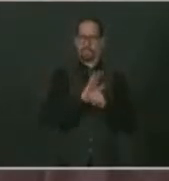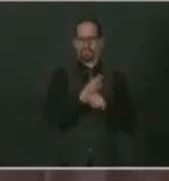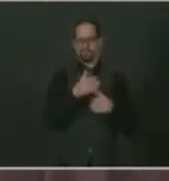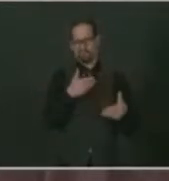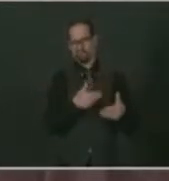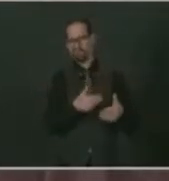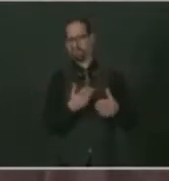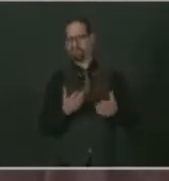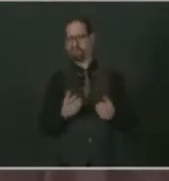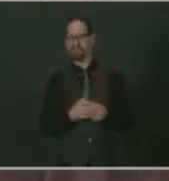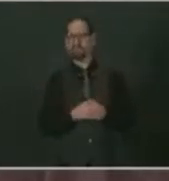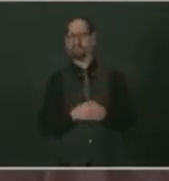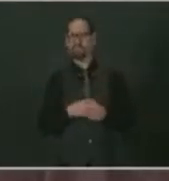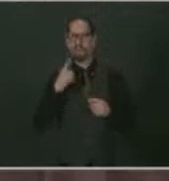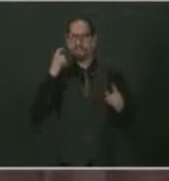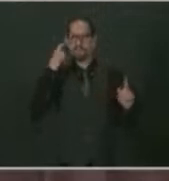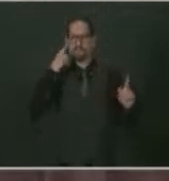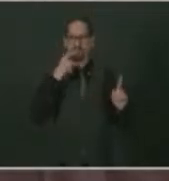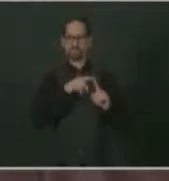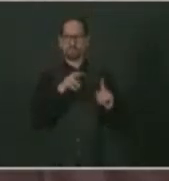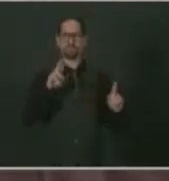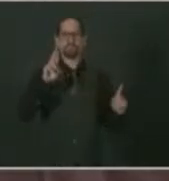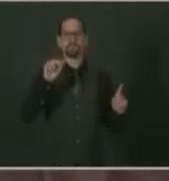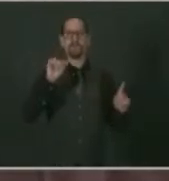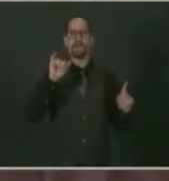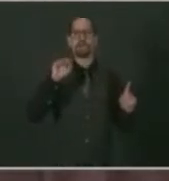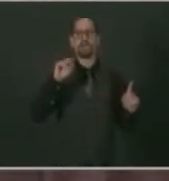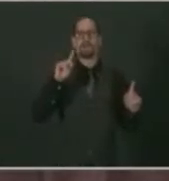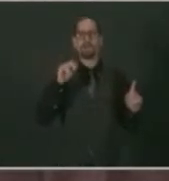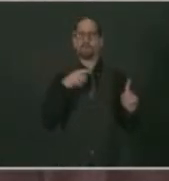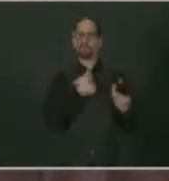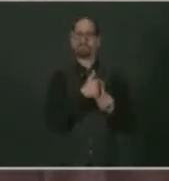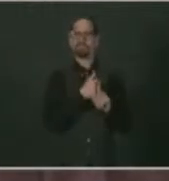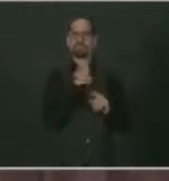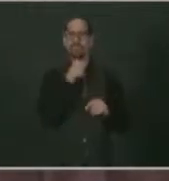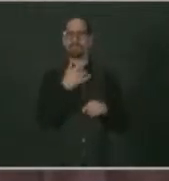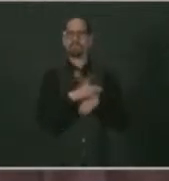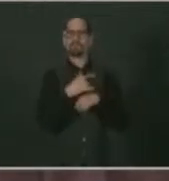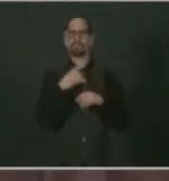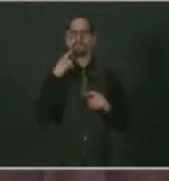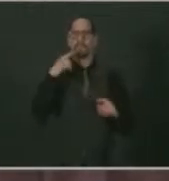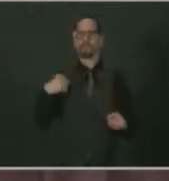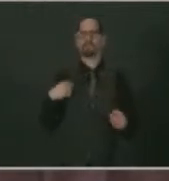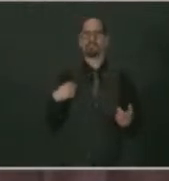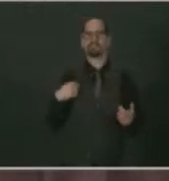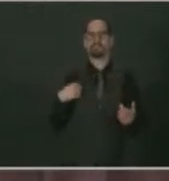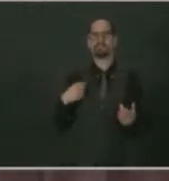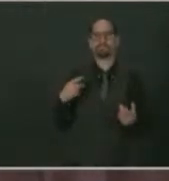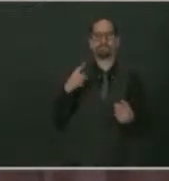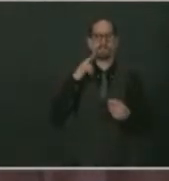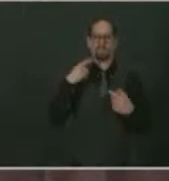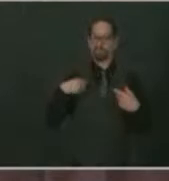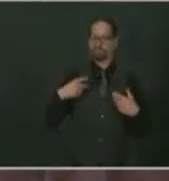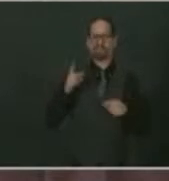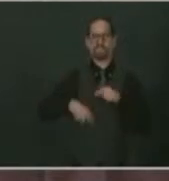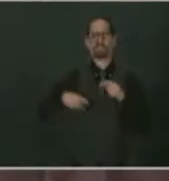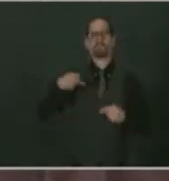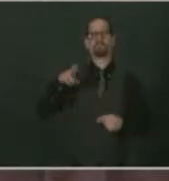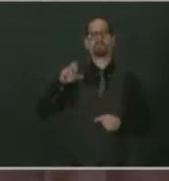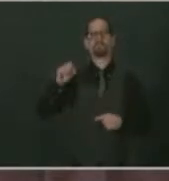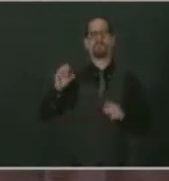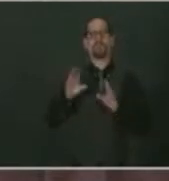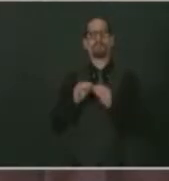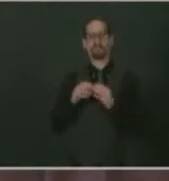not accessible to the press. I was wondering what your administration was considering going forward after COVID is over, that glorious day, if you